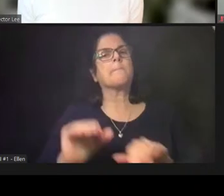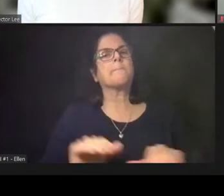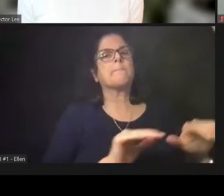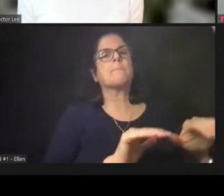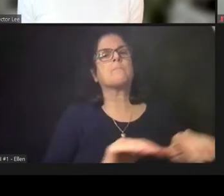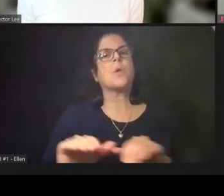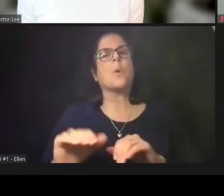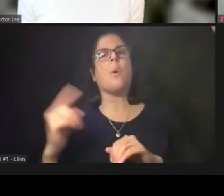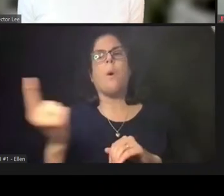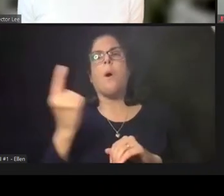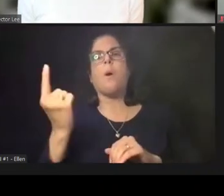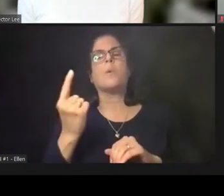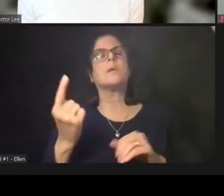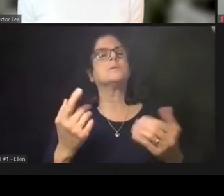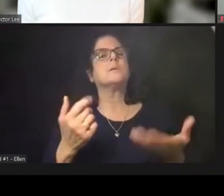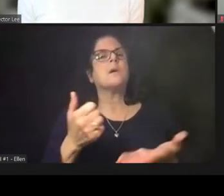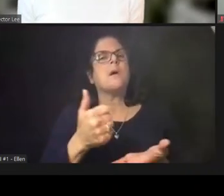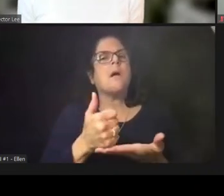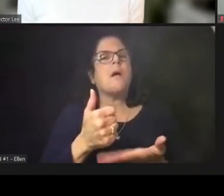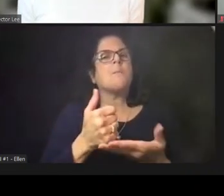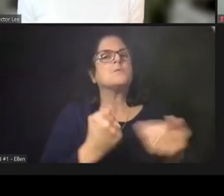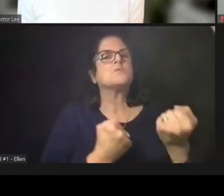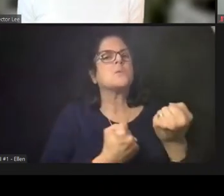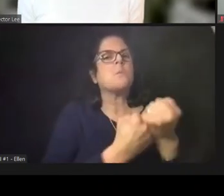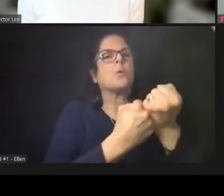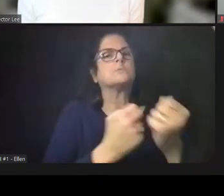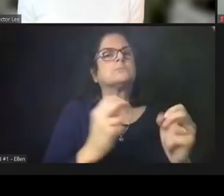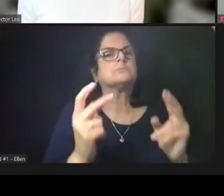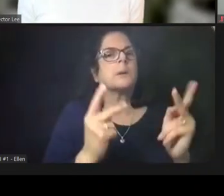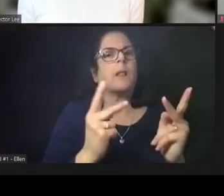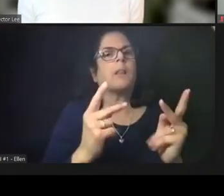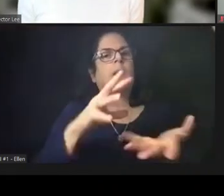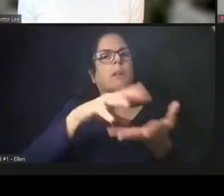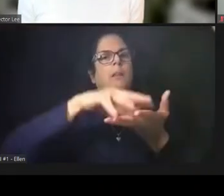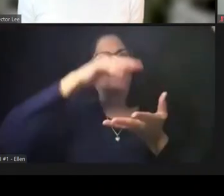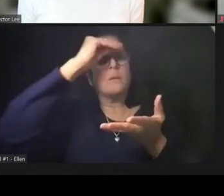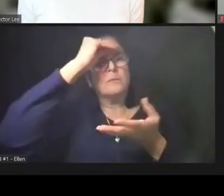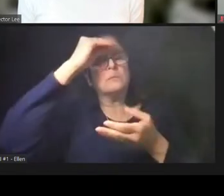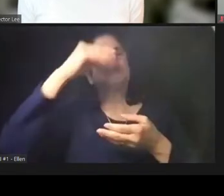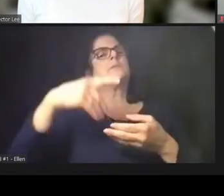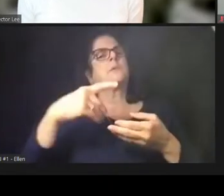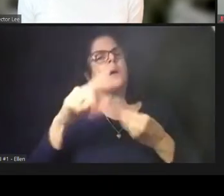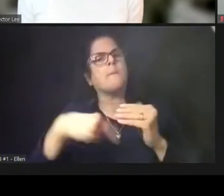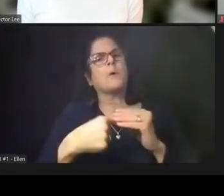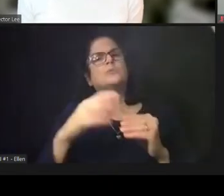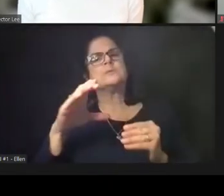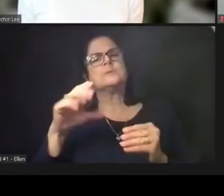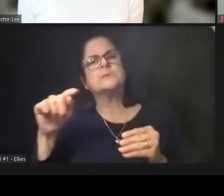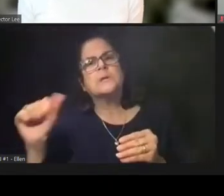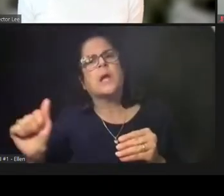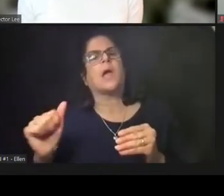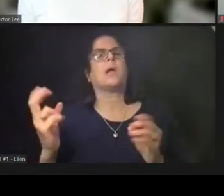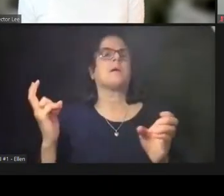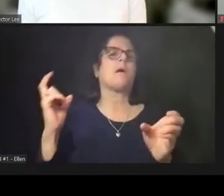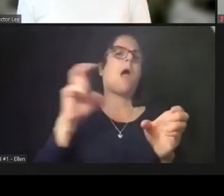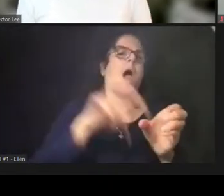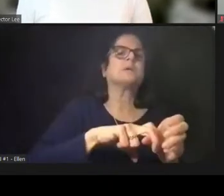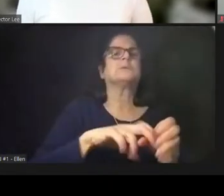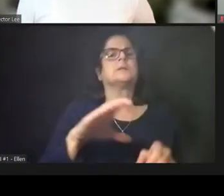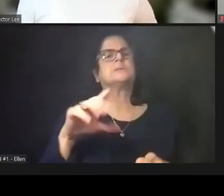the public and to help support the public in their understanding and access to CTA. And on that basis alone, he